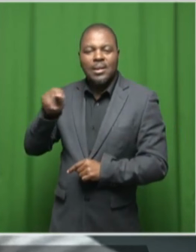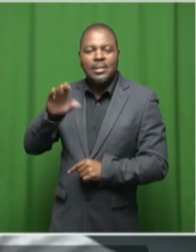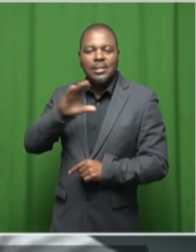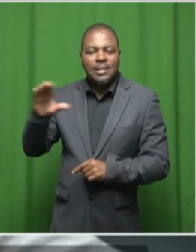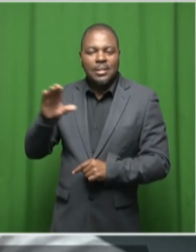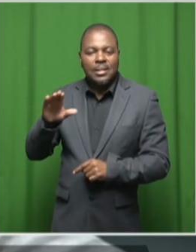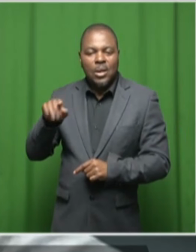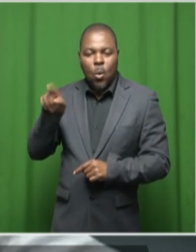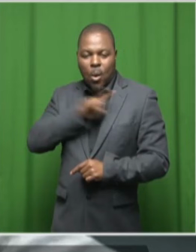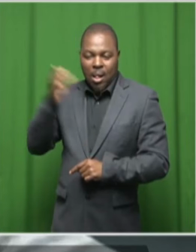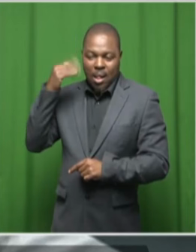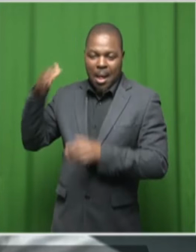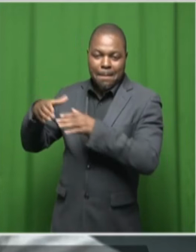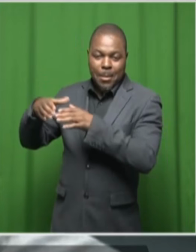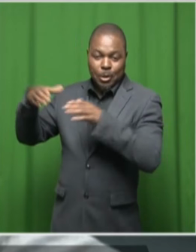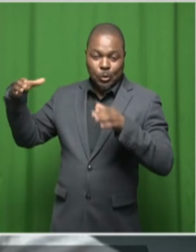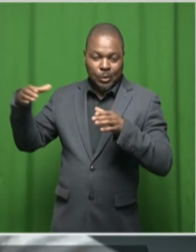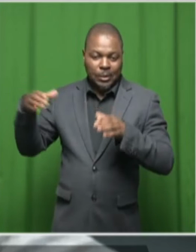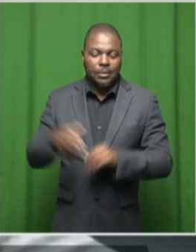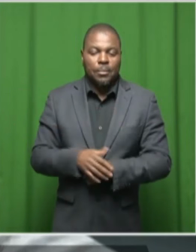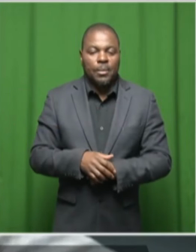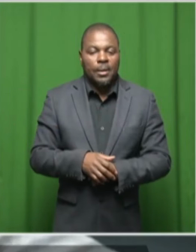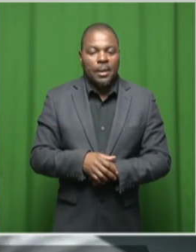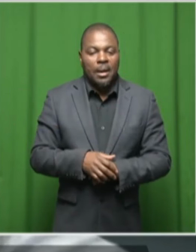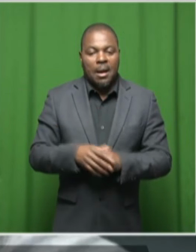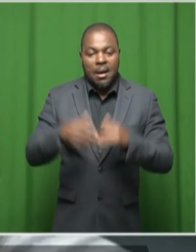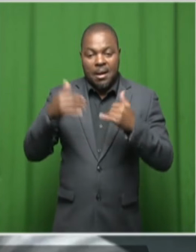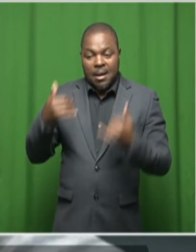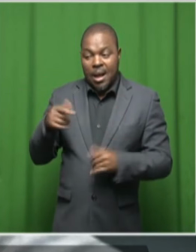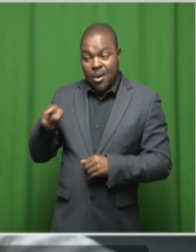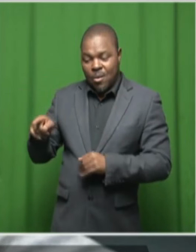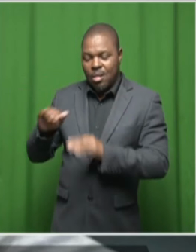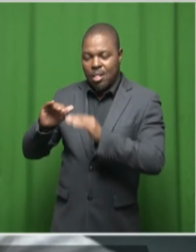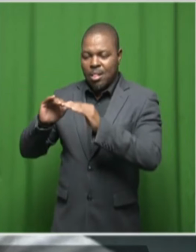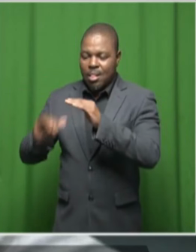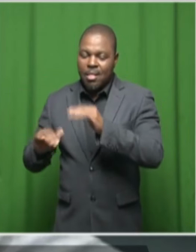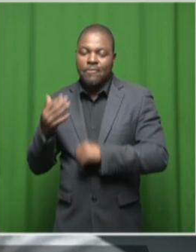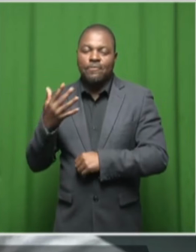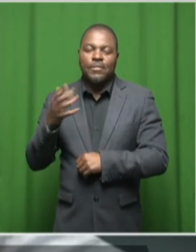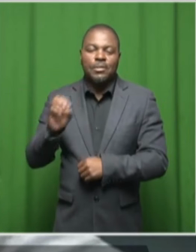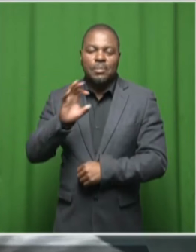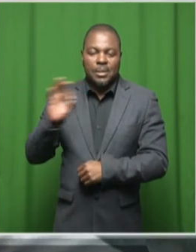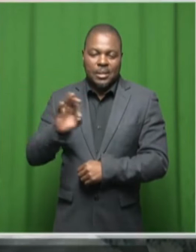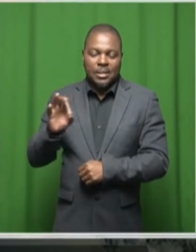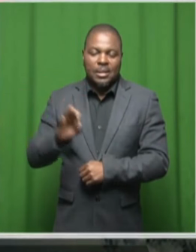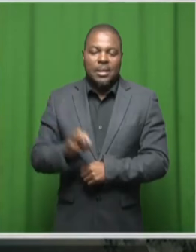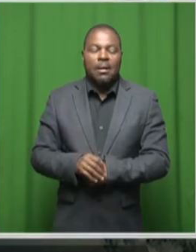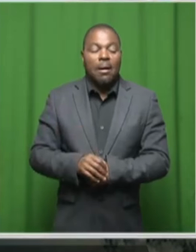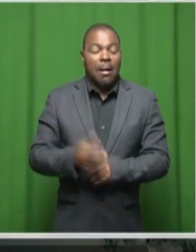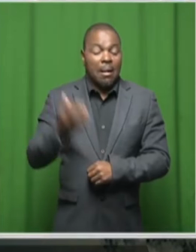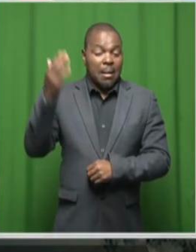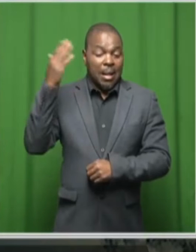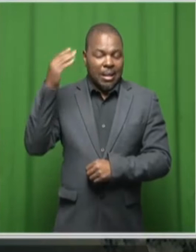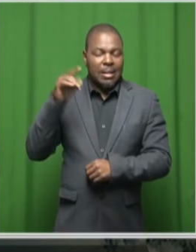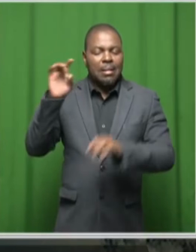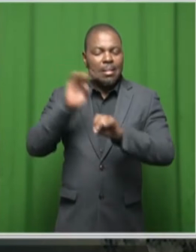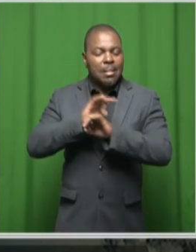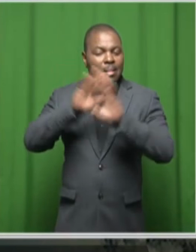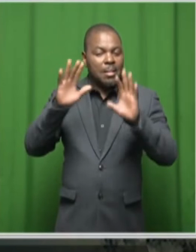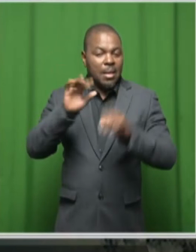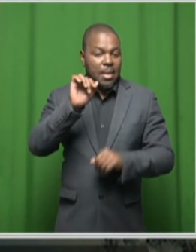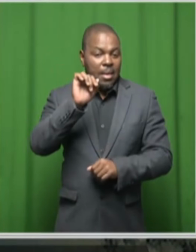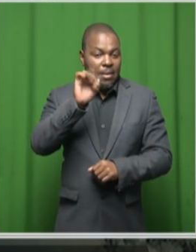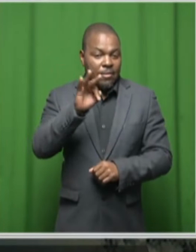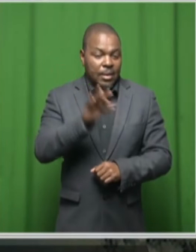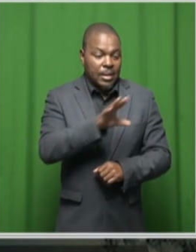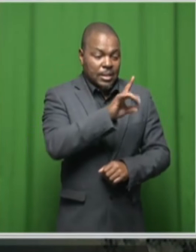a majority or had just gotten, under 50%. And so it became very clear that if the DA